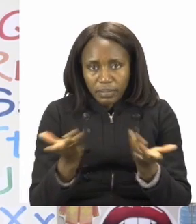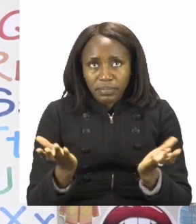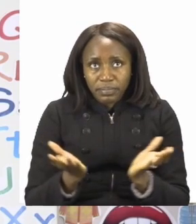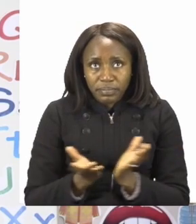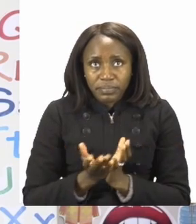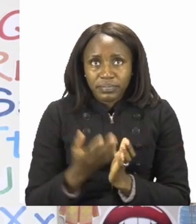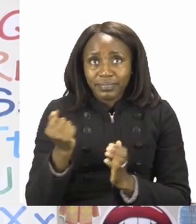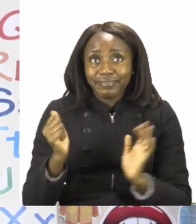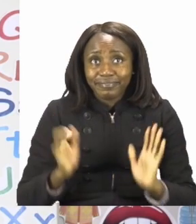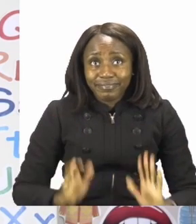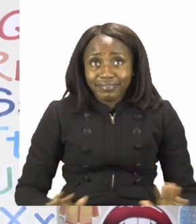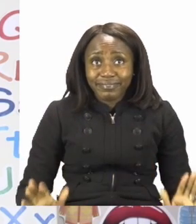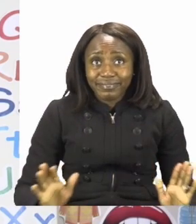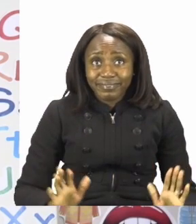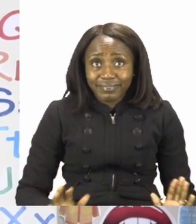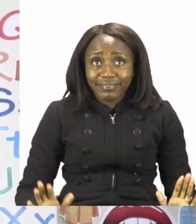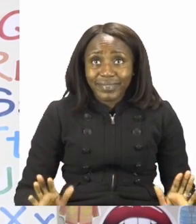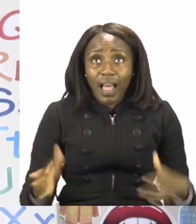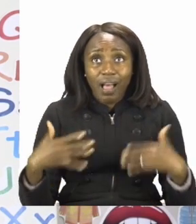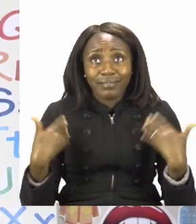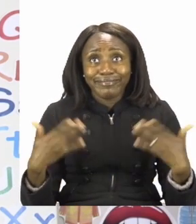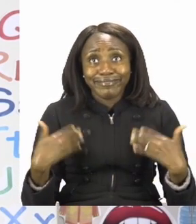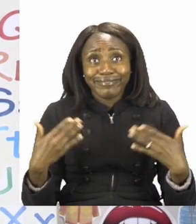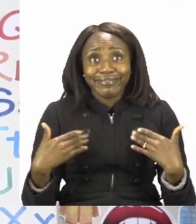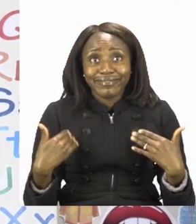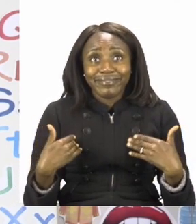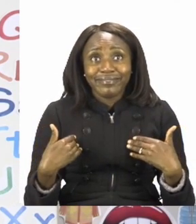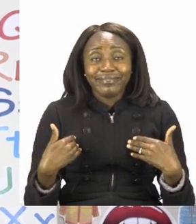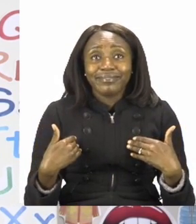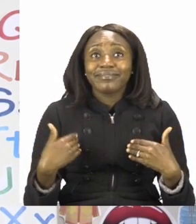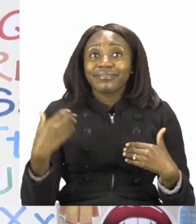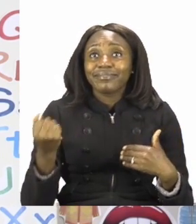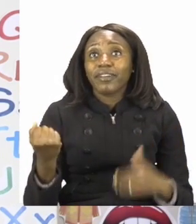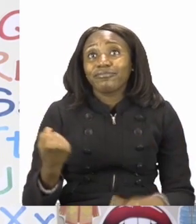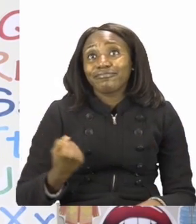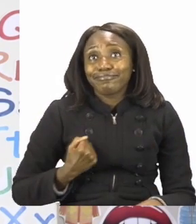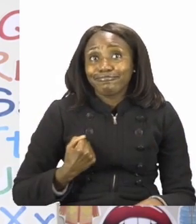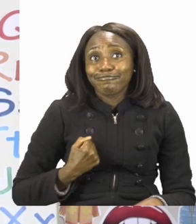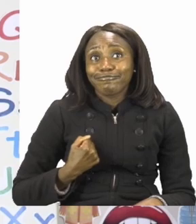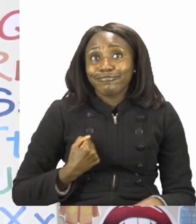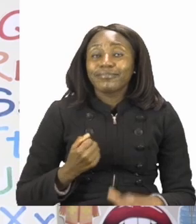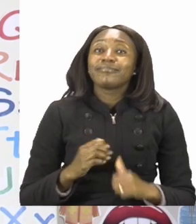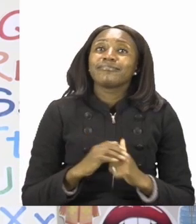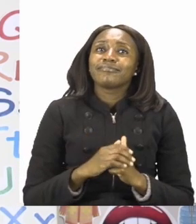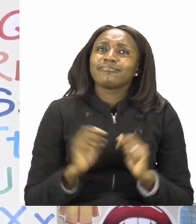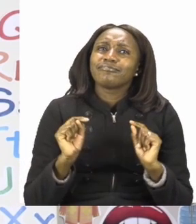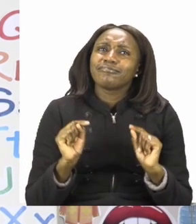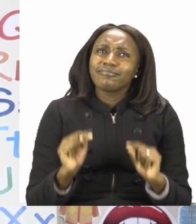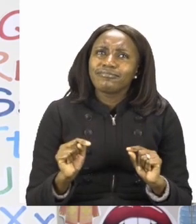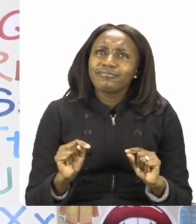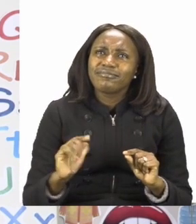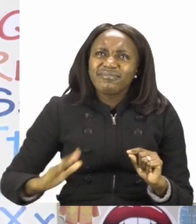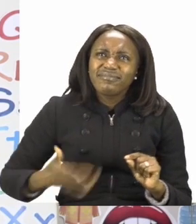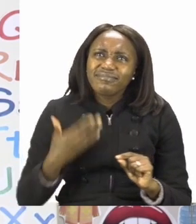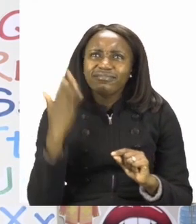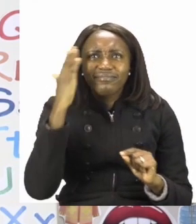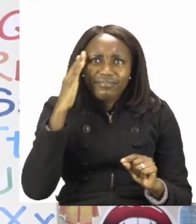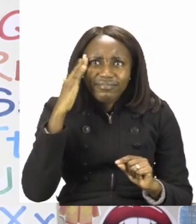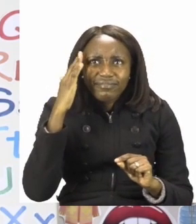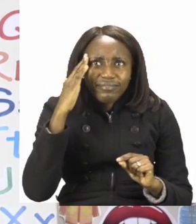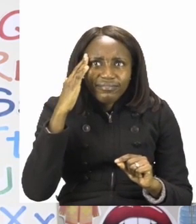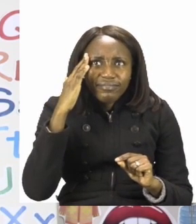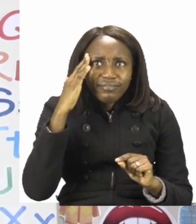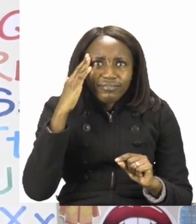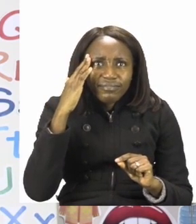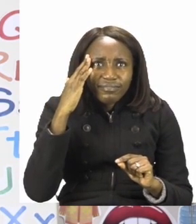a girl who is very happy, and I have a father. So, we want to find out from